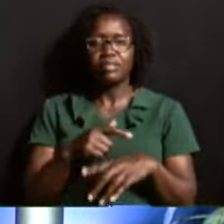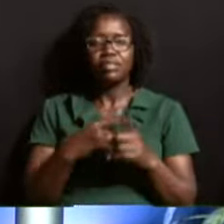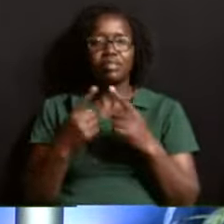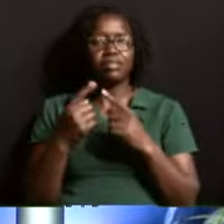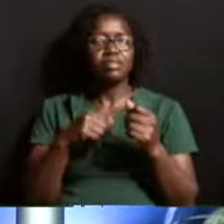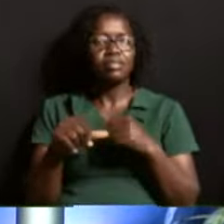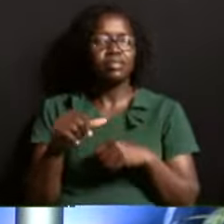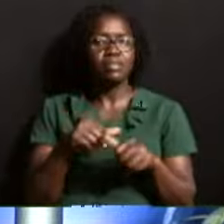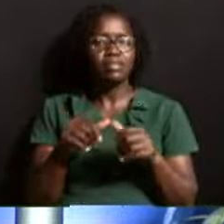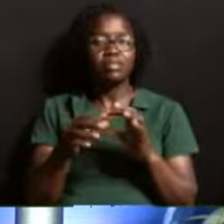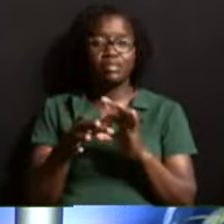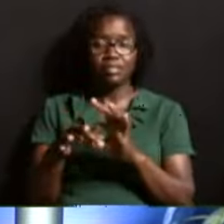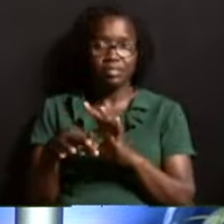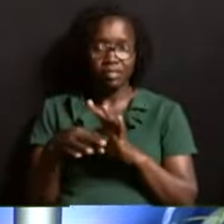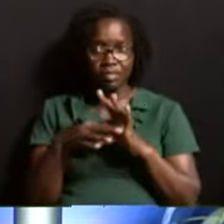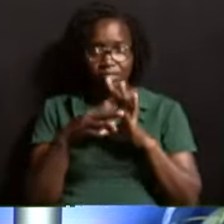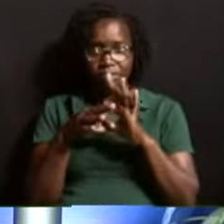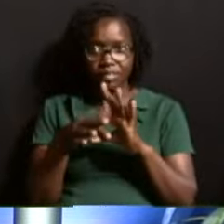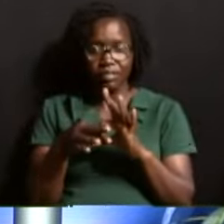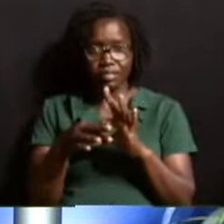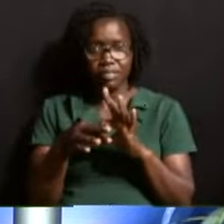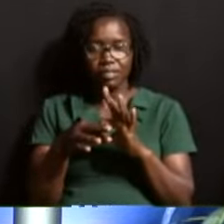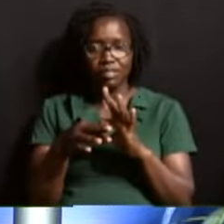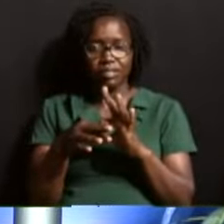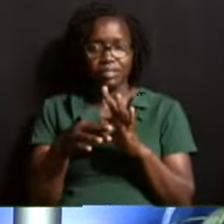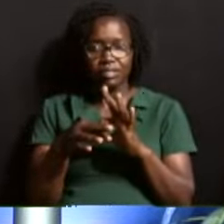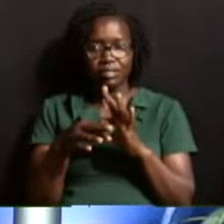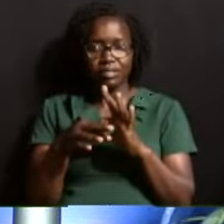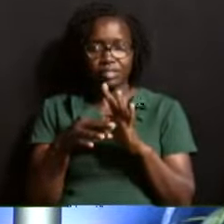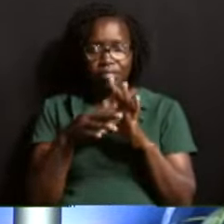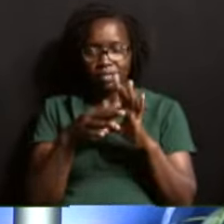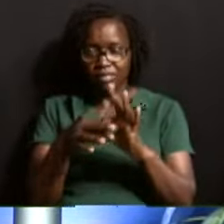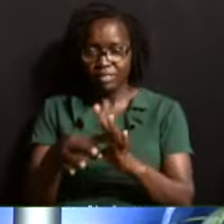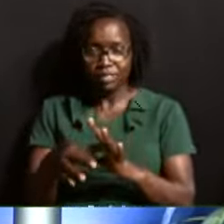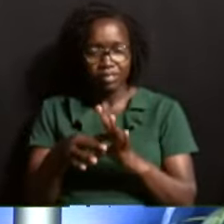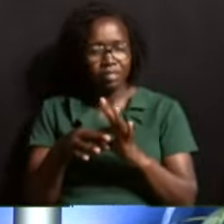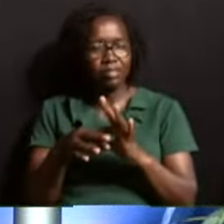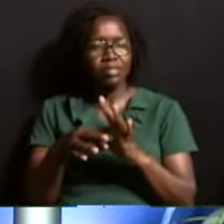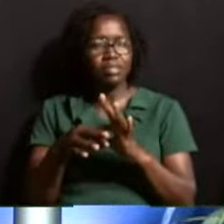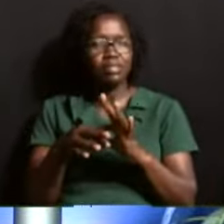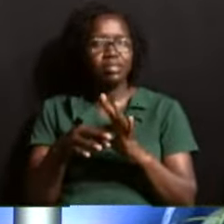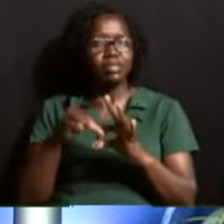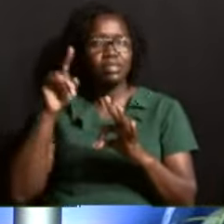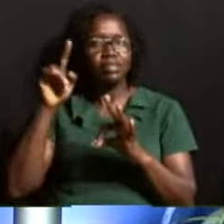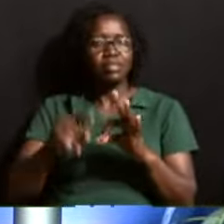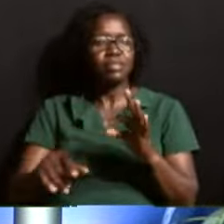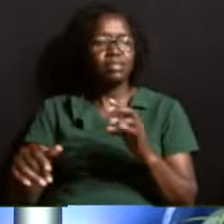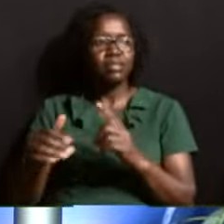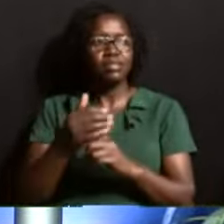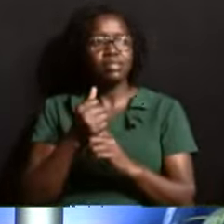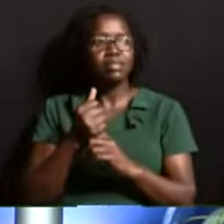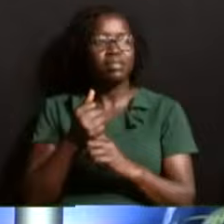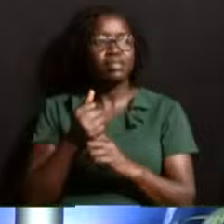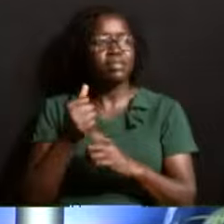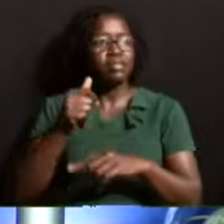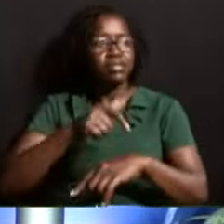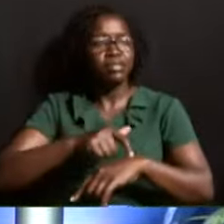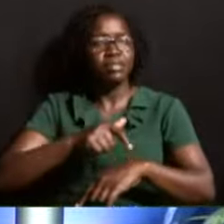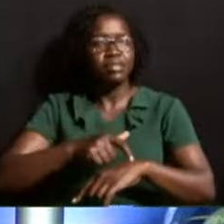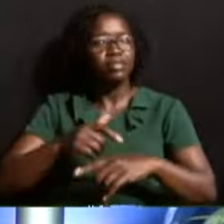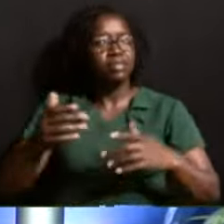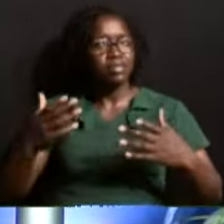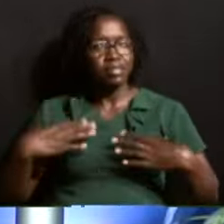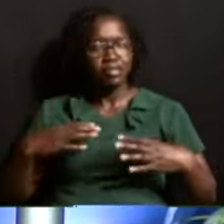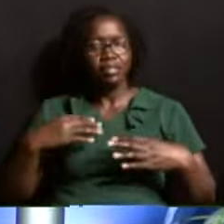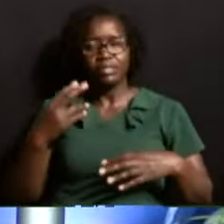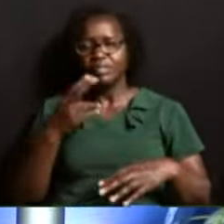about unity, unity cannot be achieved when people